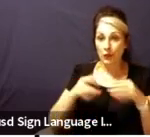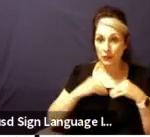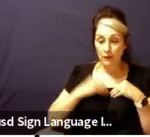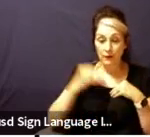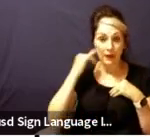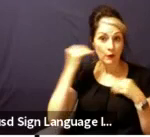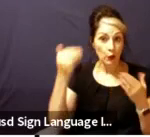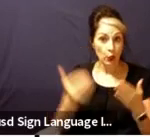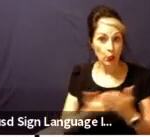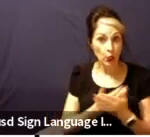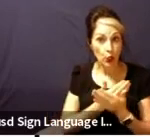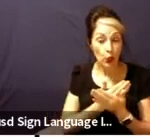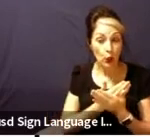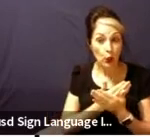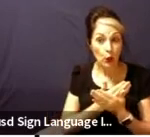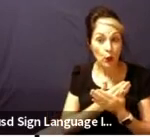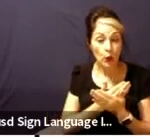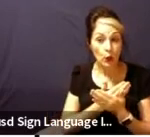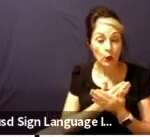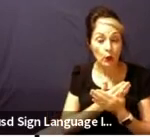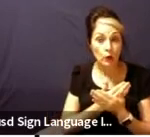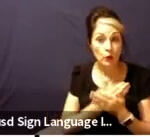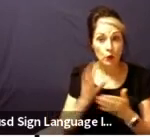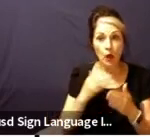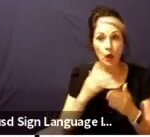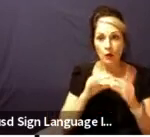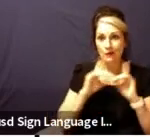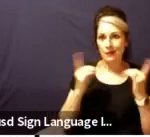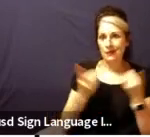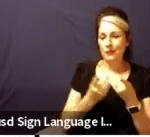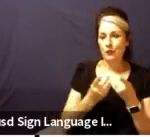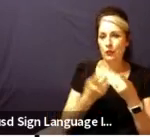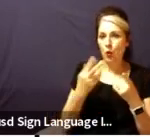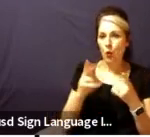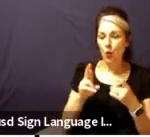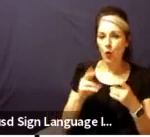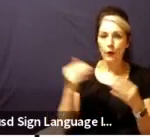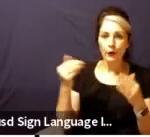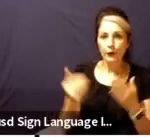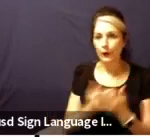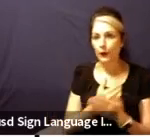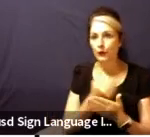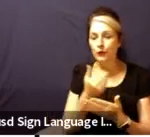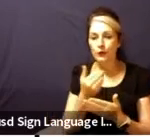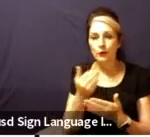new to our district or a new to